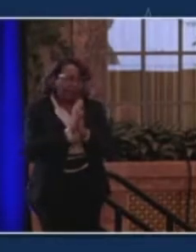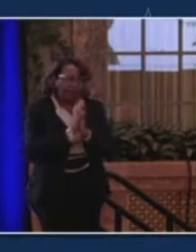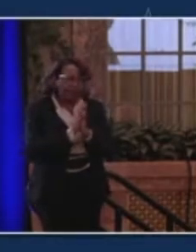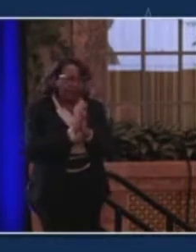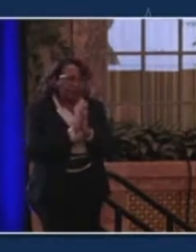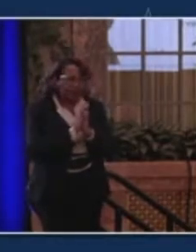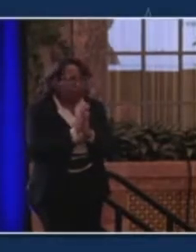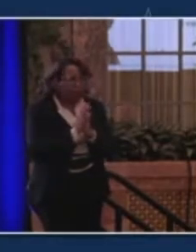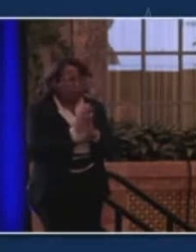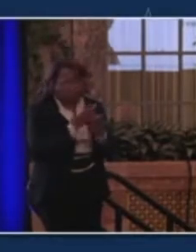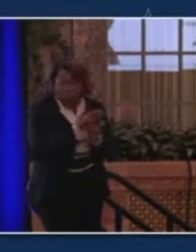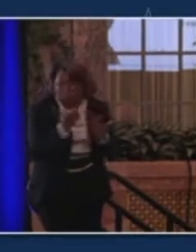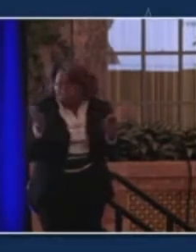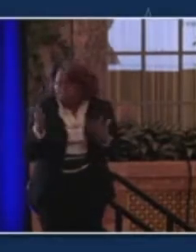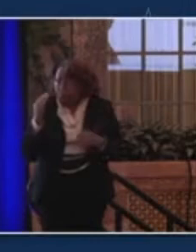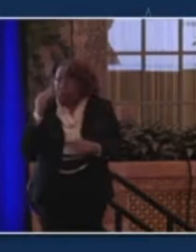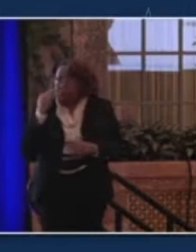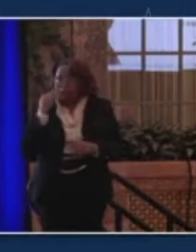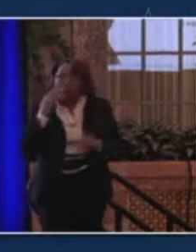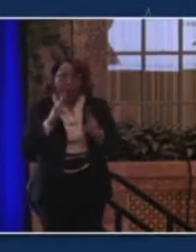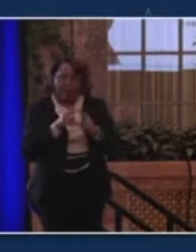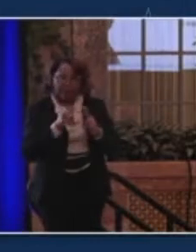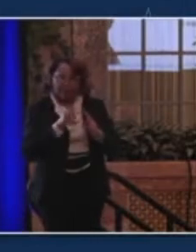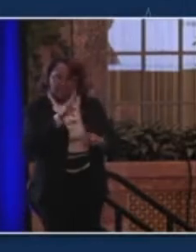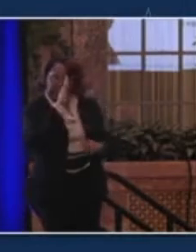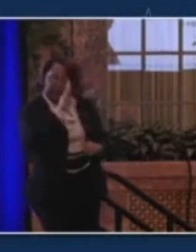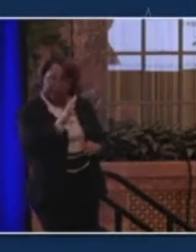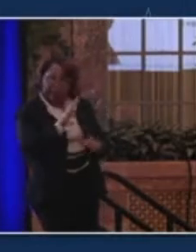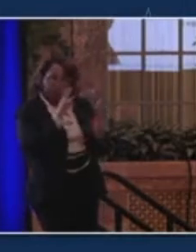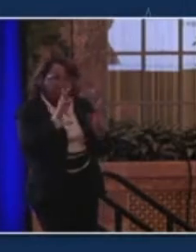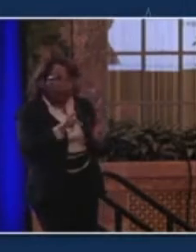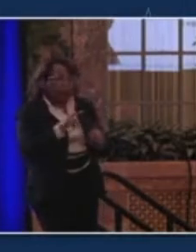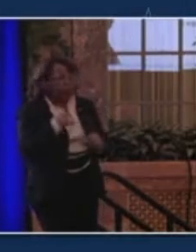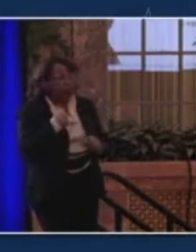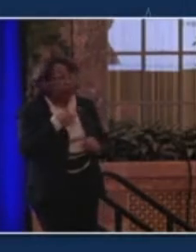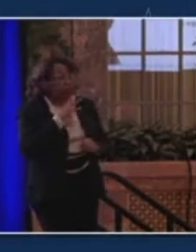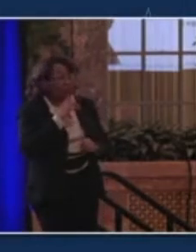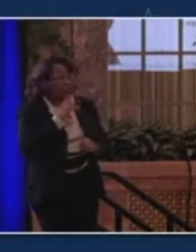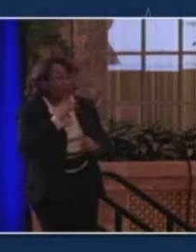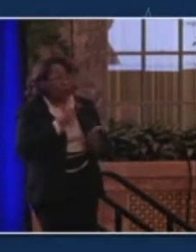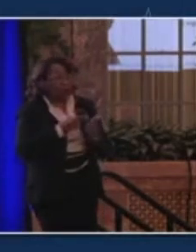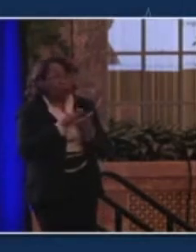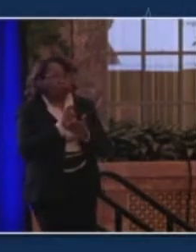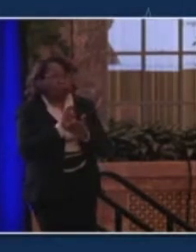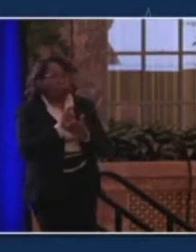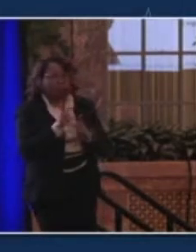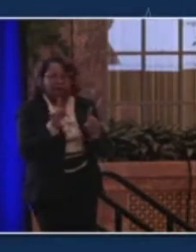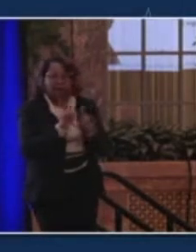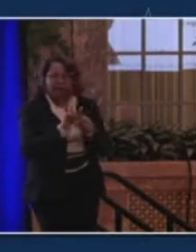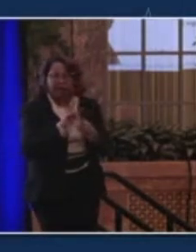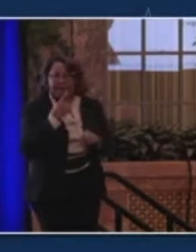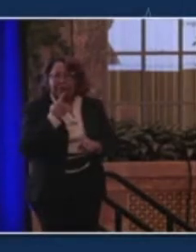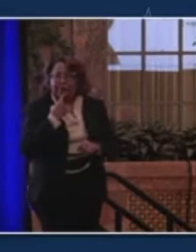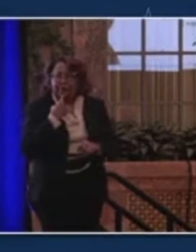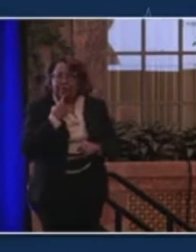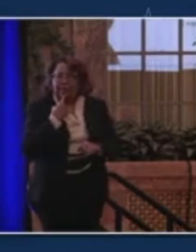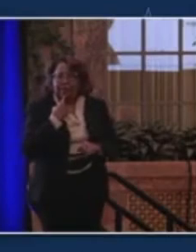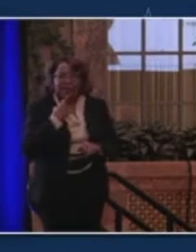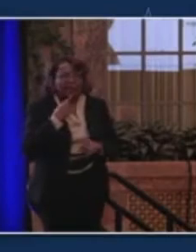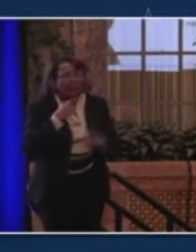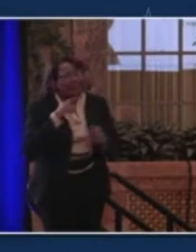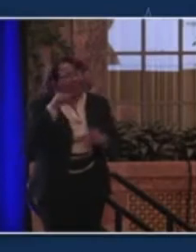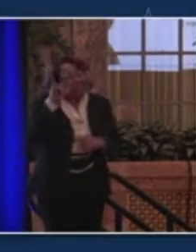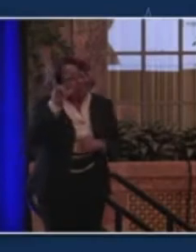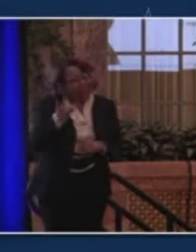those who know me know that I'm a very candid person and I speak the truth. And like I said, this is something that